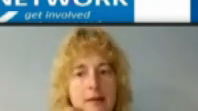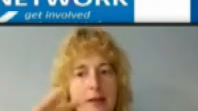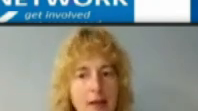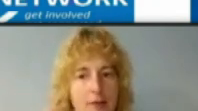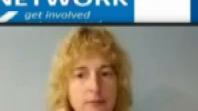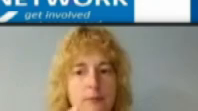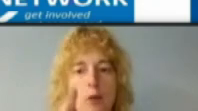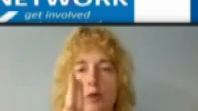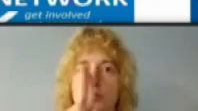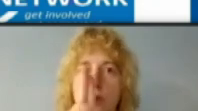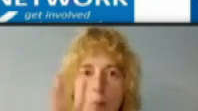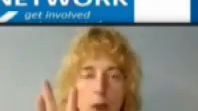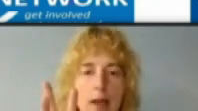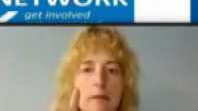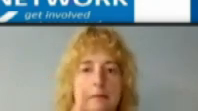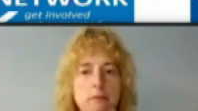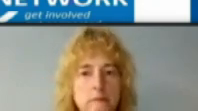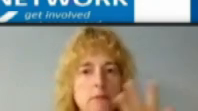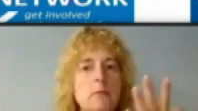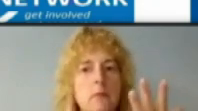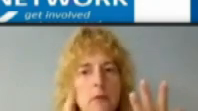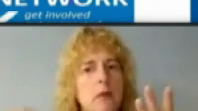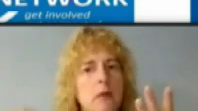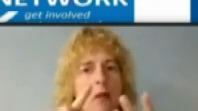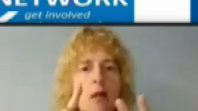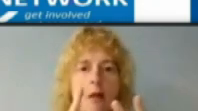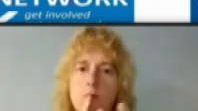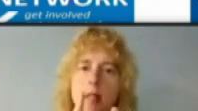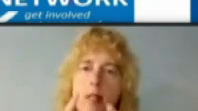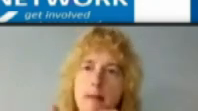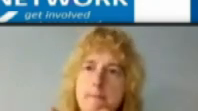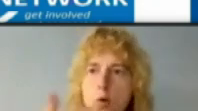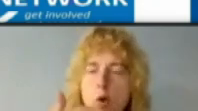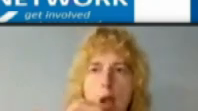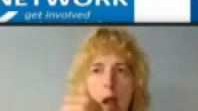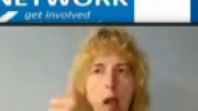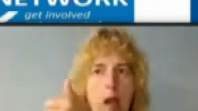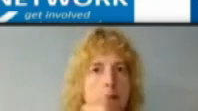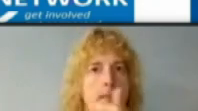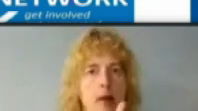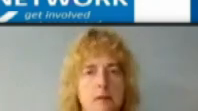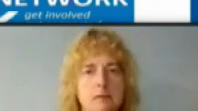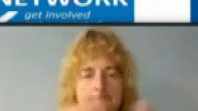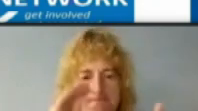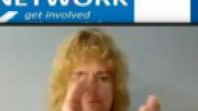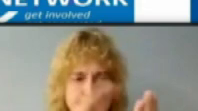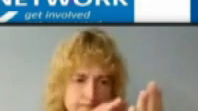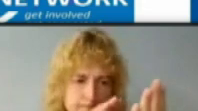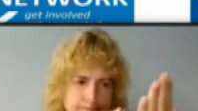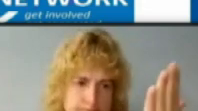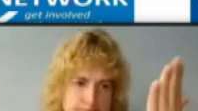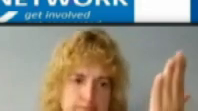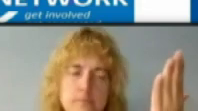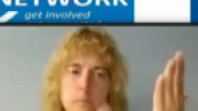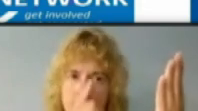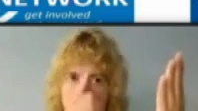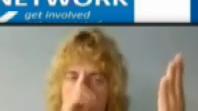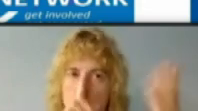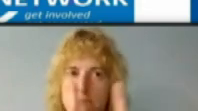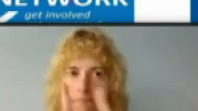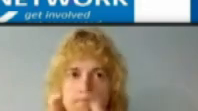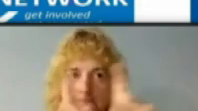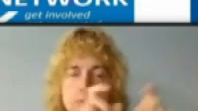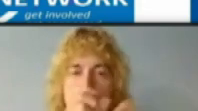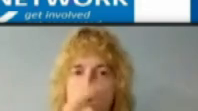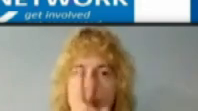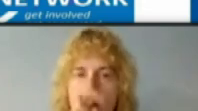of things. They helped review the survey and the questions that we were asking on the survey. They're looking at our translations, our Arabic and Spanish translations,